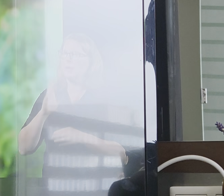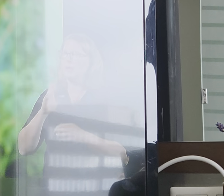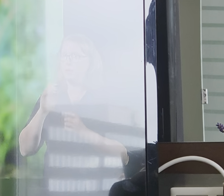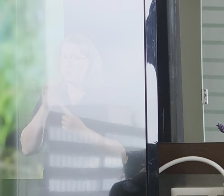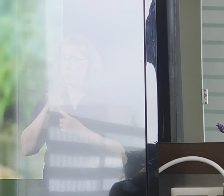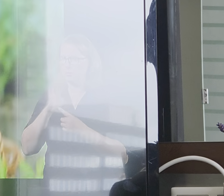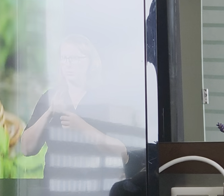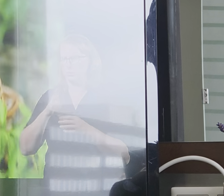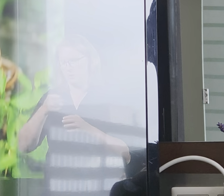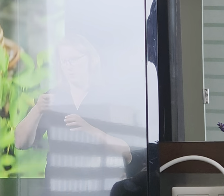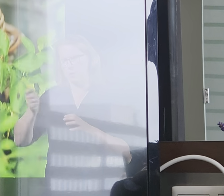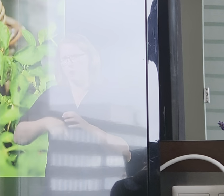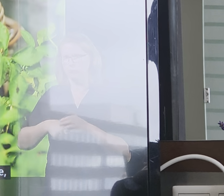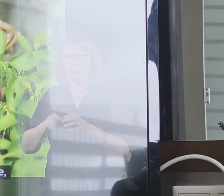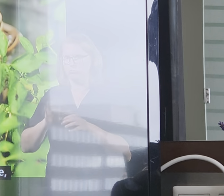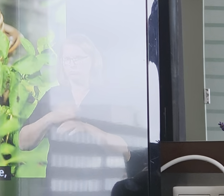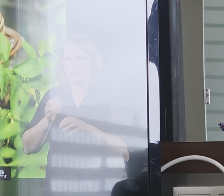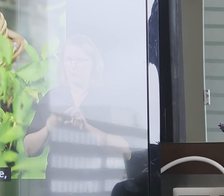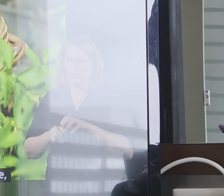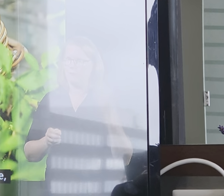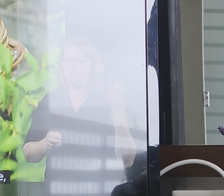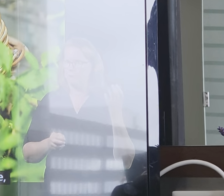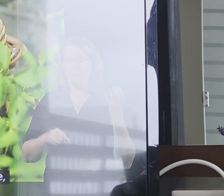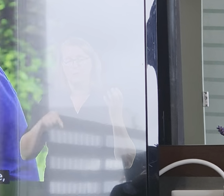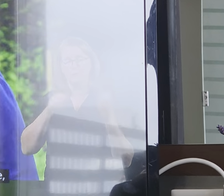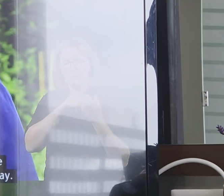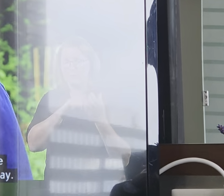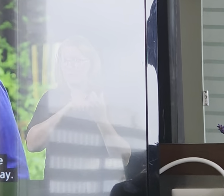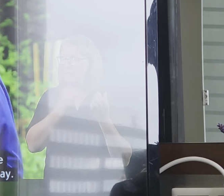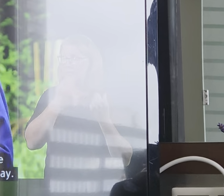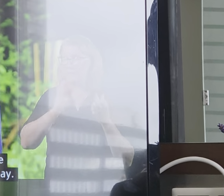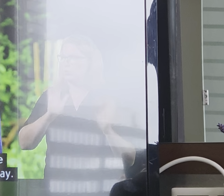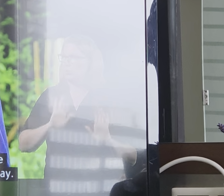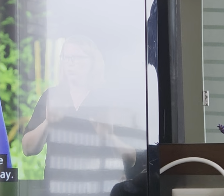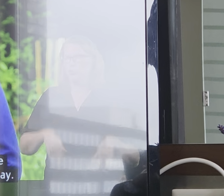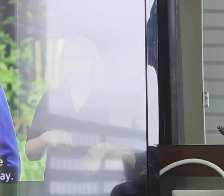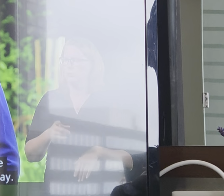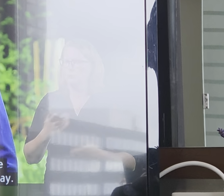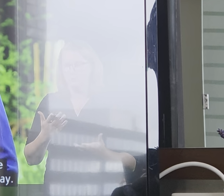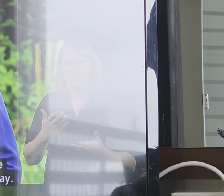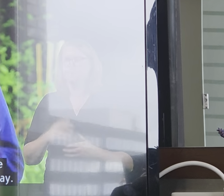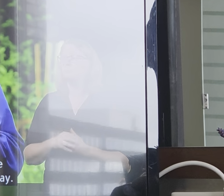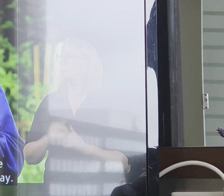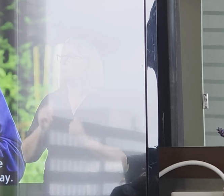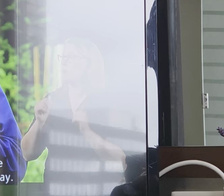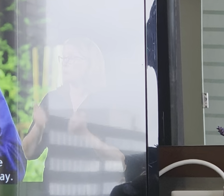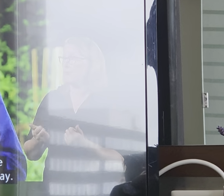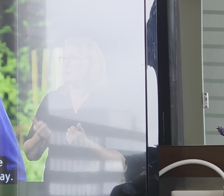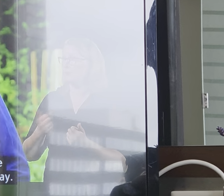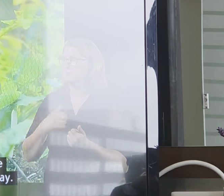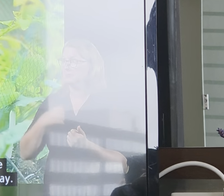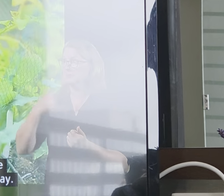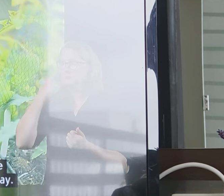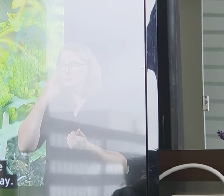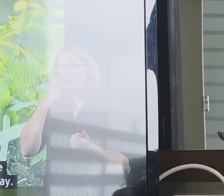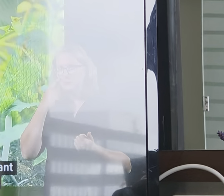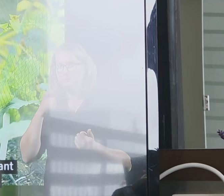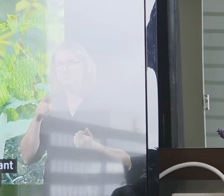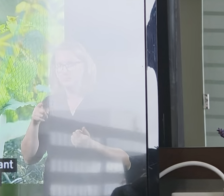So that's the first trial. Now let's see what's in here, which was exactly the same seed potatoes on the same